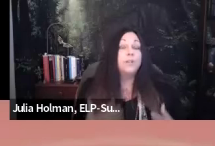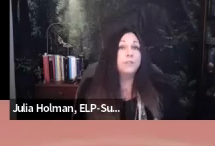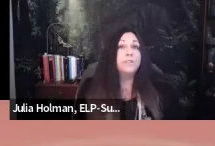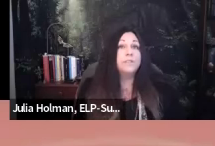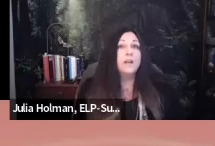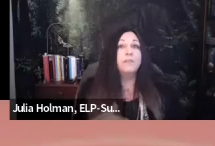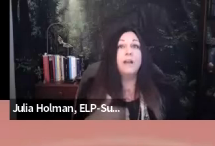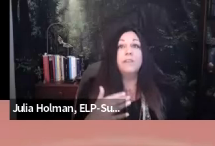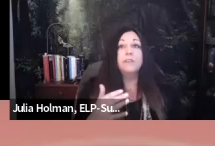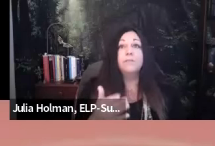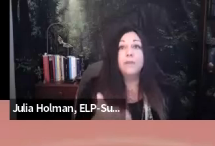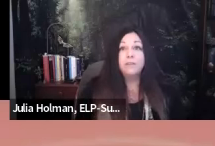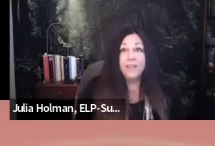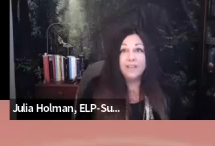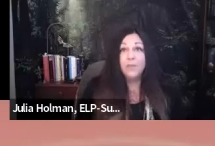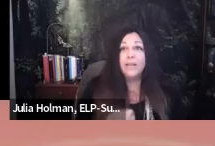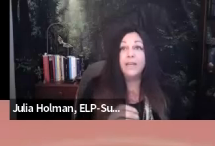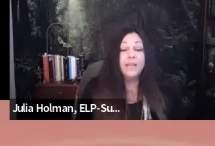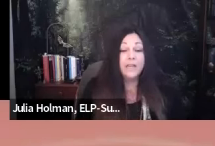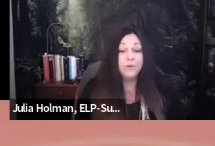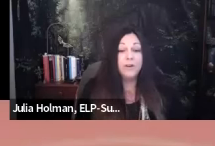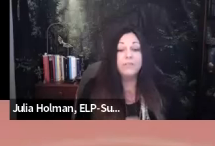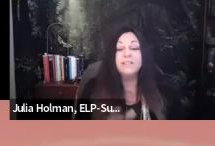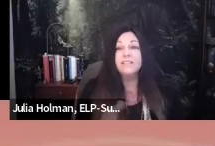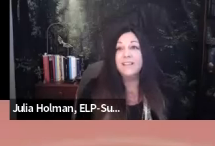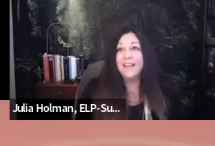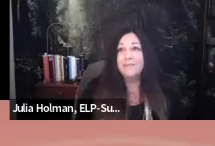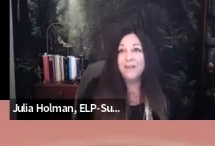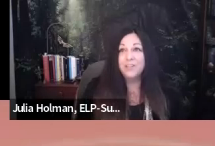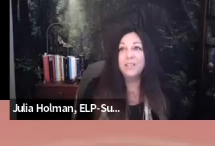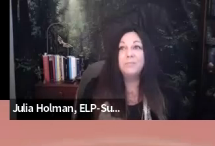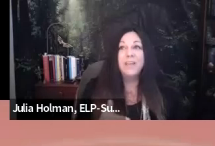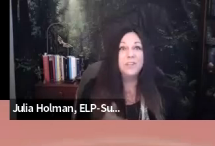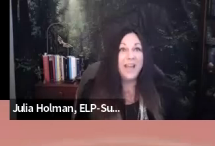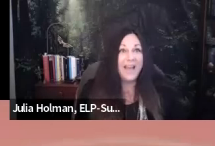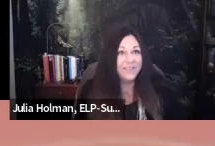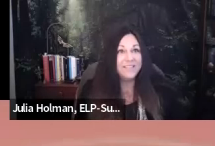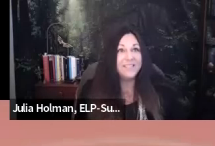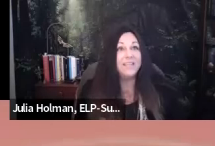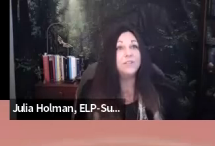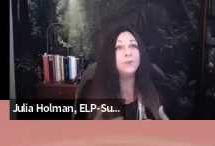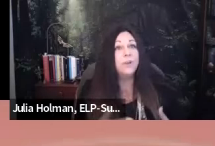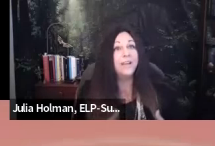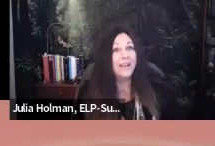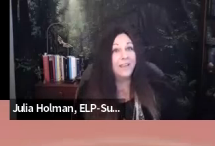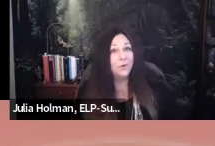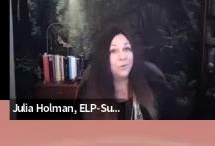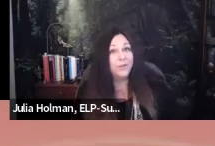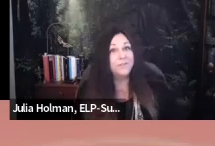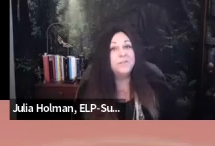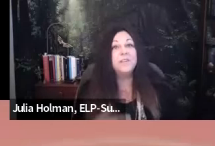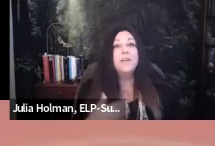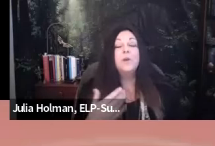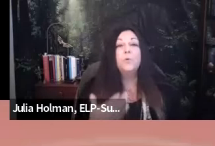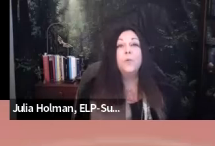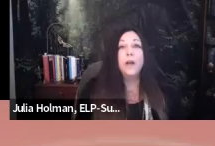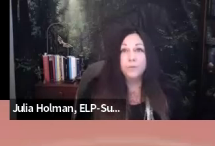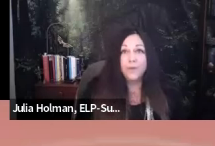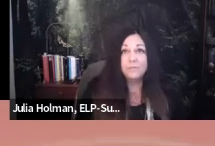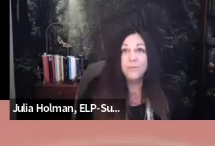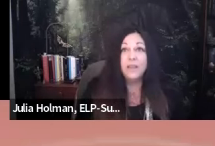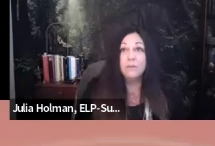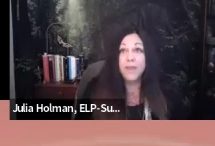So our services cover everything from end-of-life planning and care preferences, like I mentioned, patient advocacy to creating ethical wills.